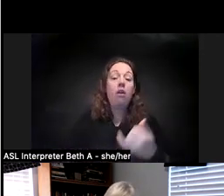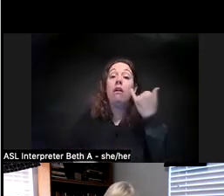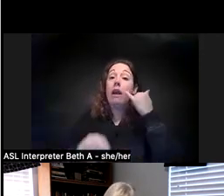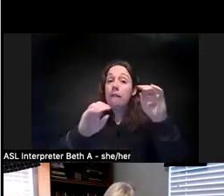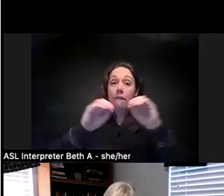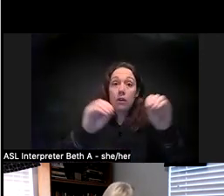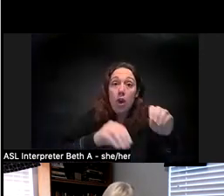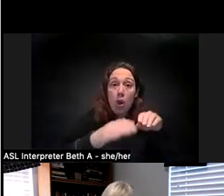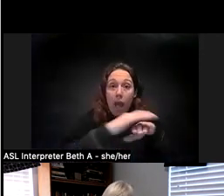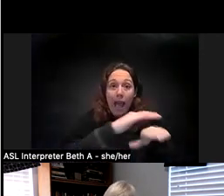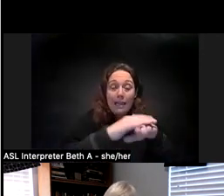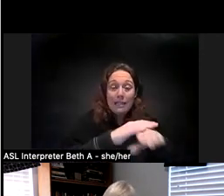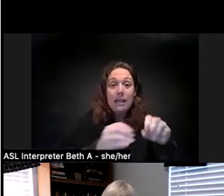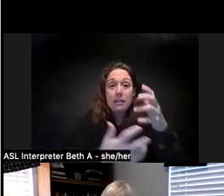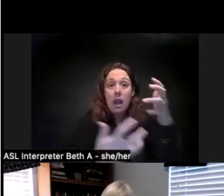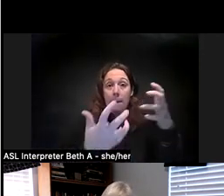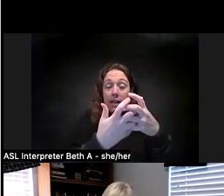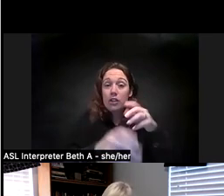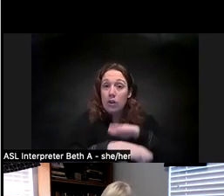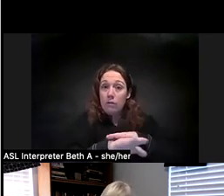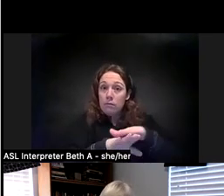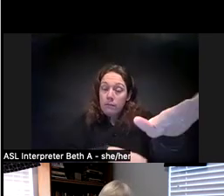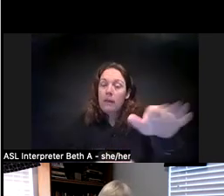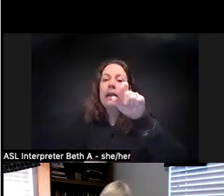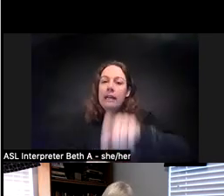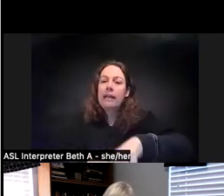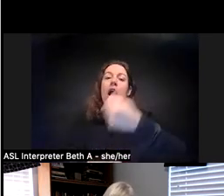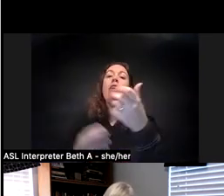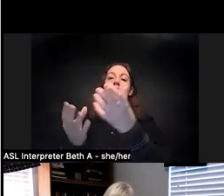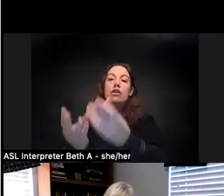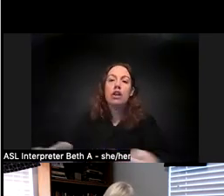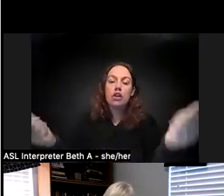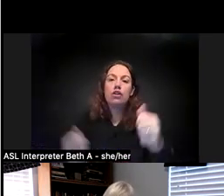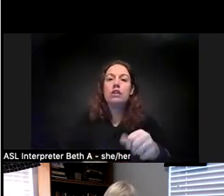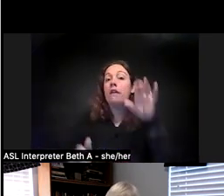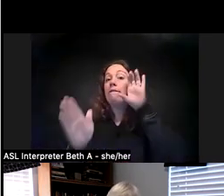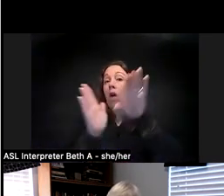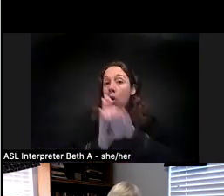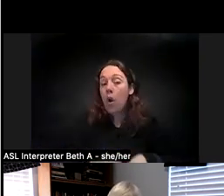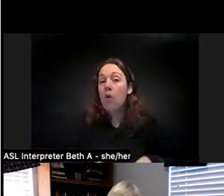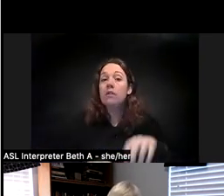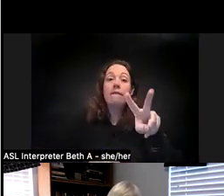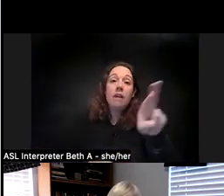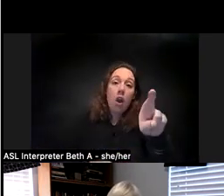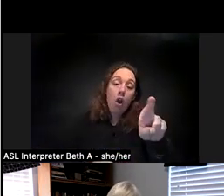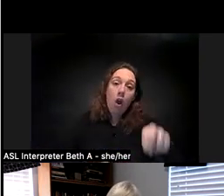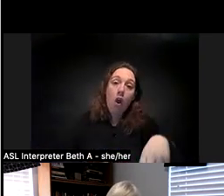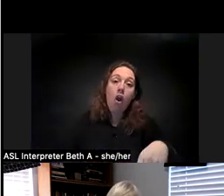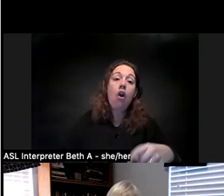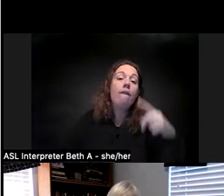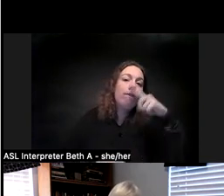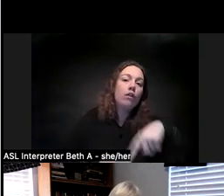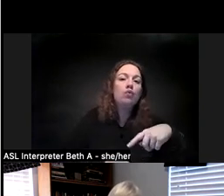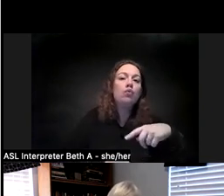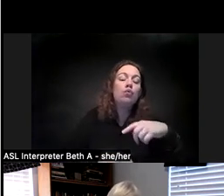programs may be a solution. Videos, photographs, virtual reality. But it's really important to